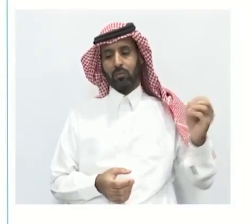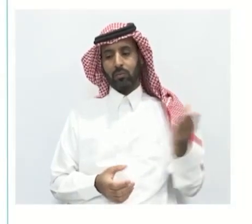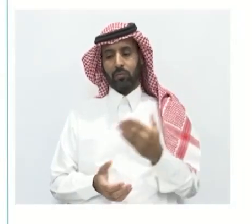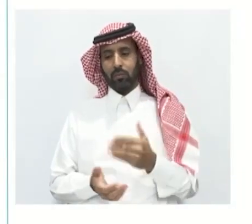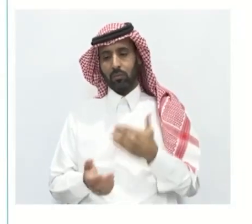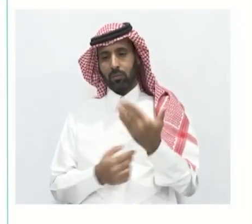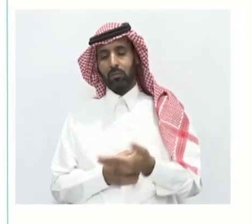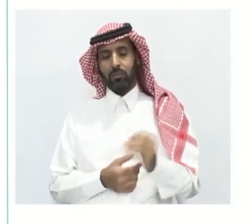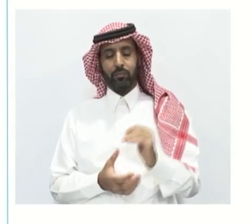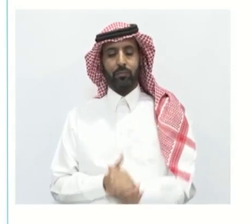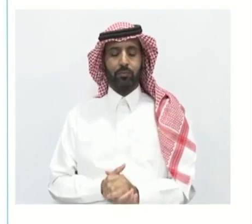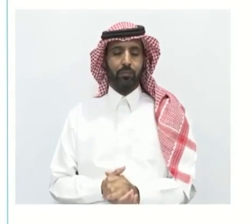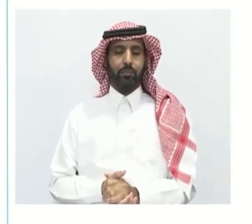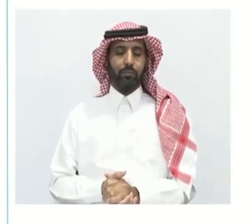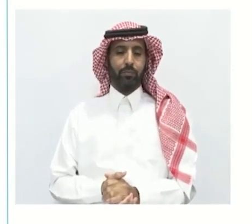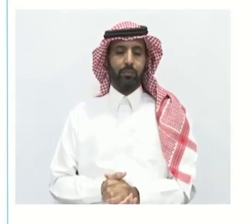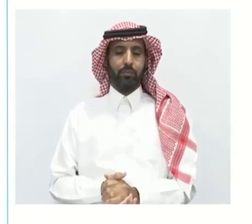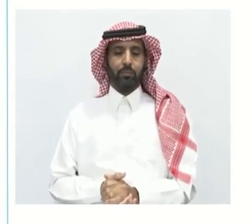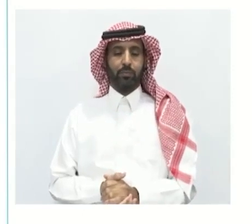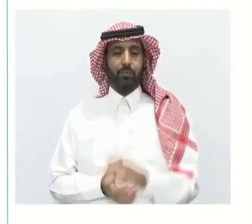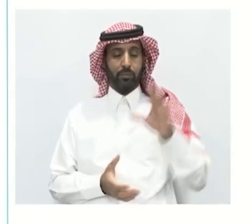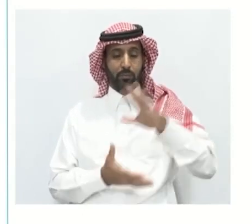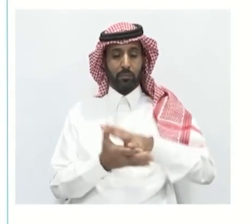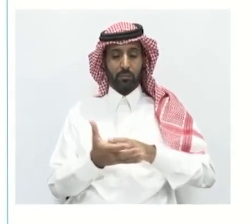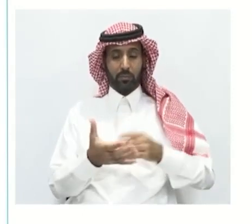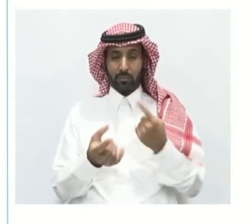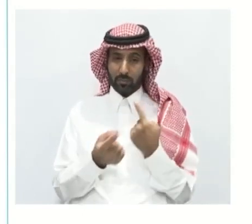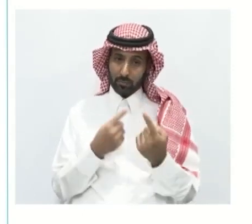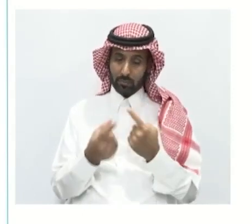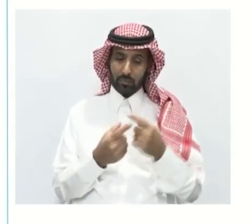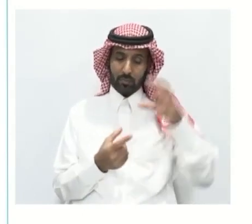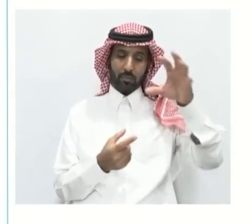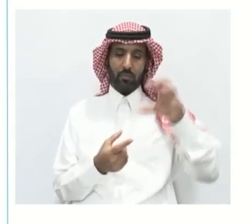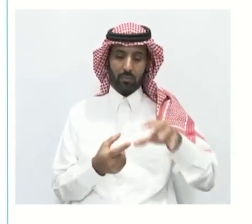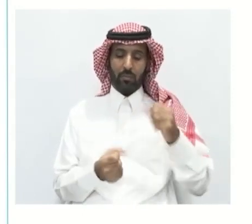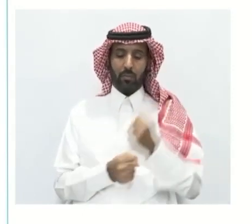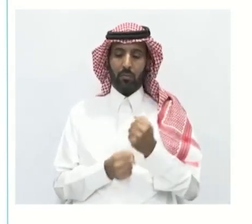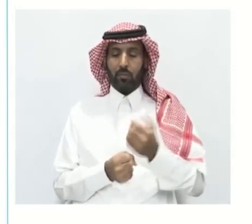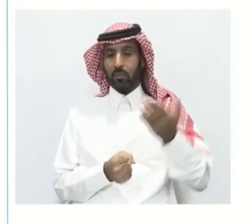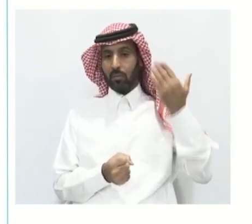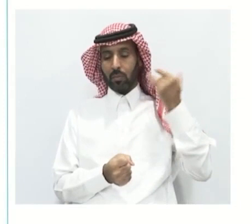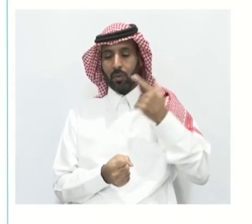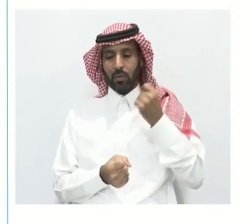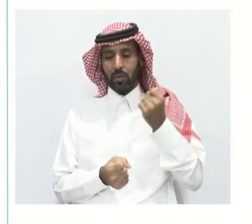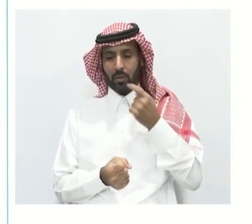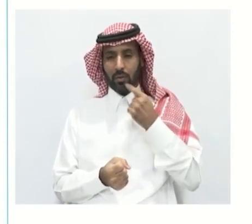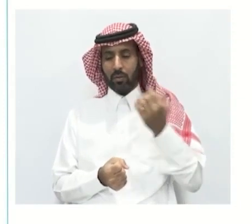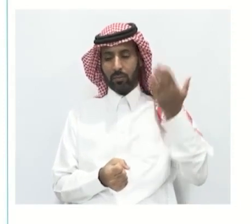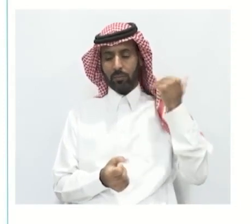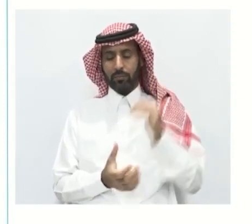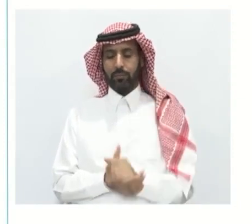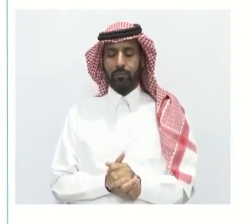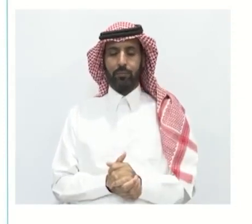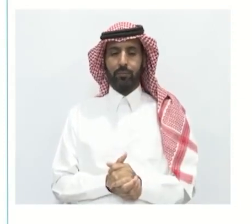So let's answer these questions here. Complete the conversation. Use the past tense of the verbs in the parenthesis.